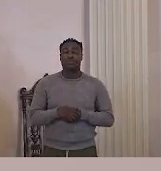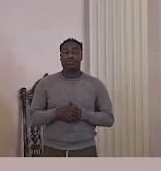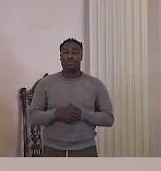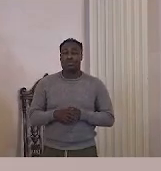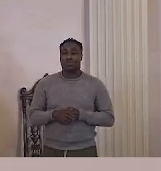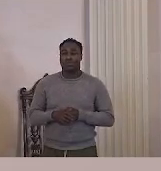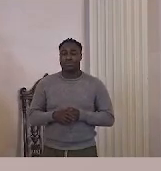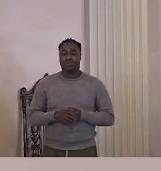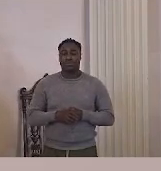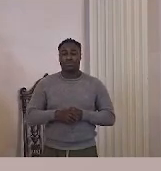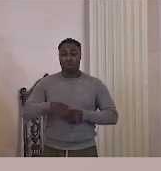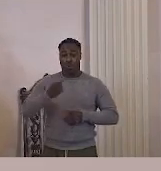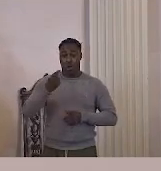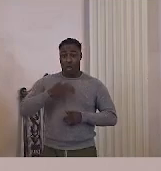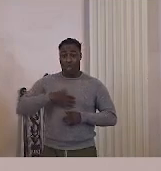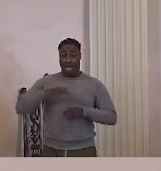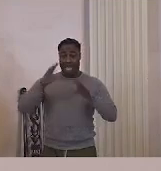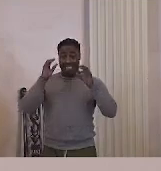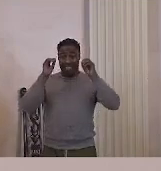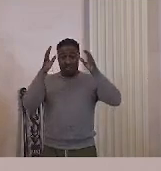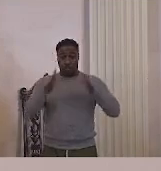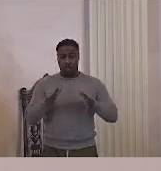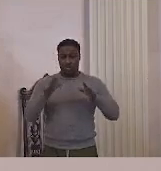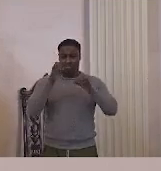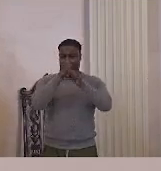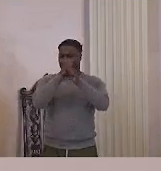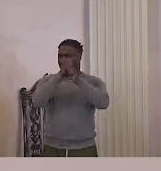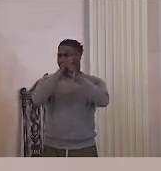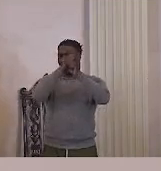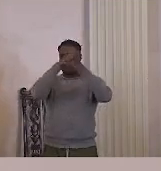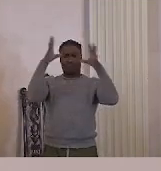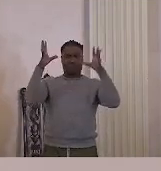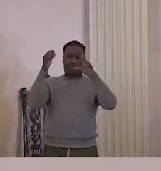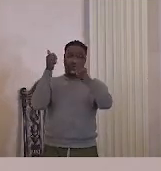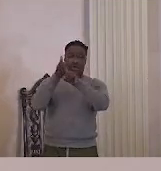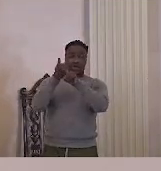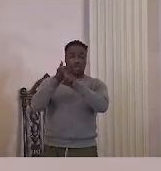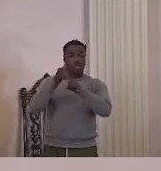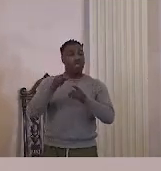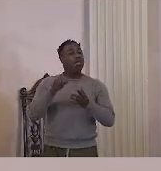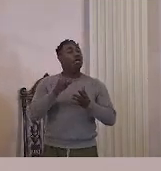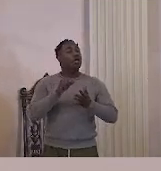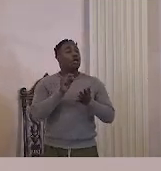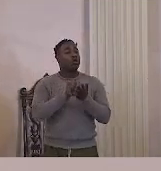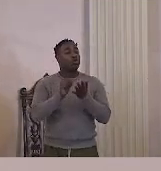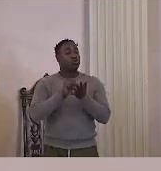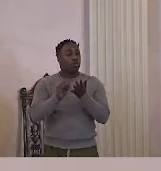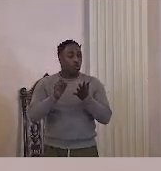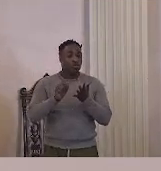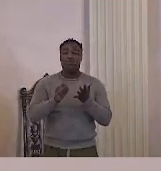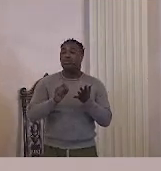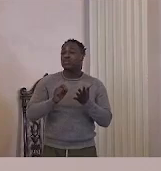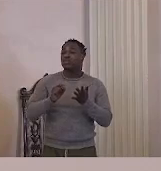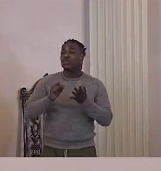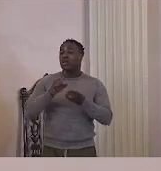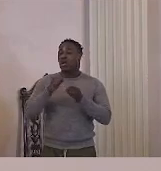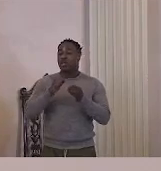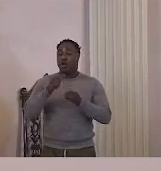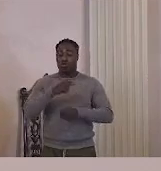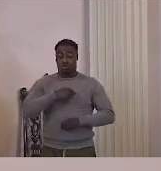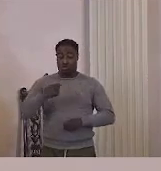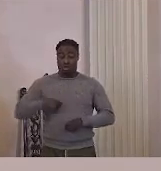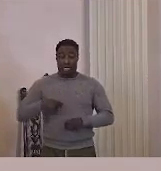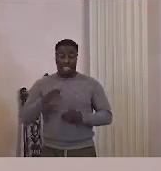A teacher of mine, a visionary acupuncturist rooted in the traditional medicine of Chinese five